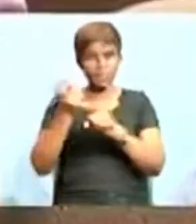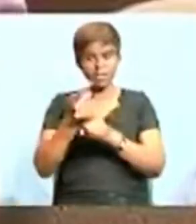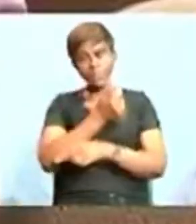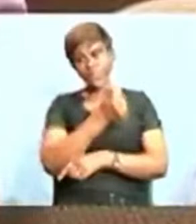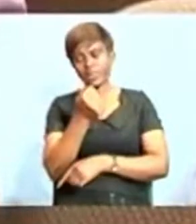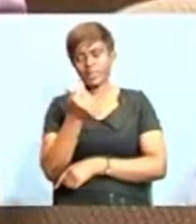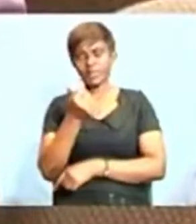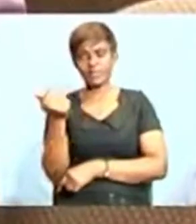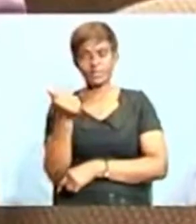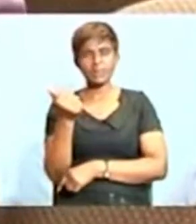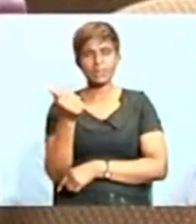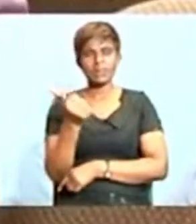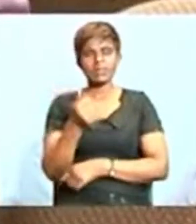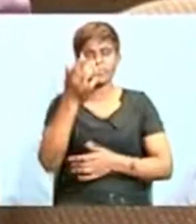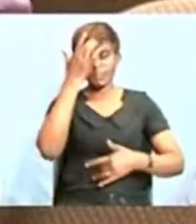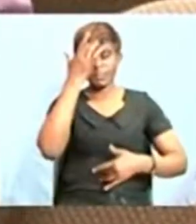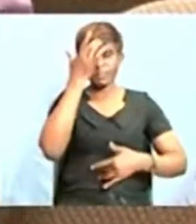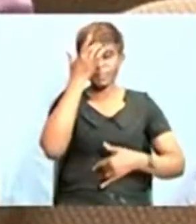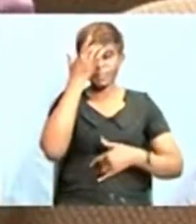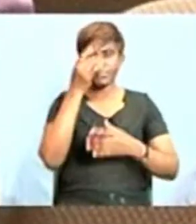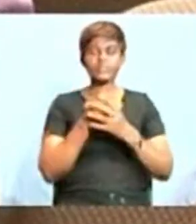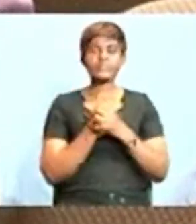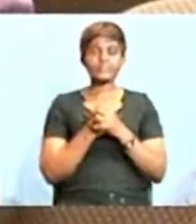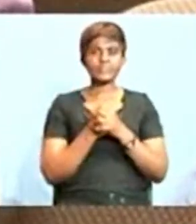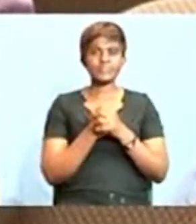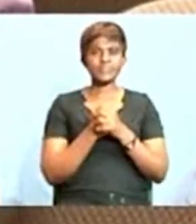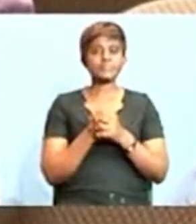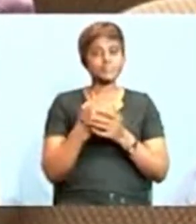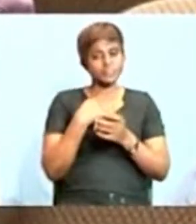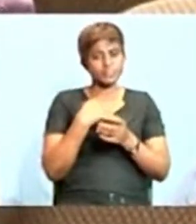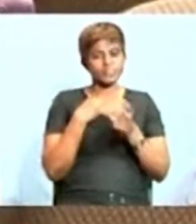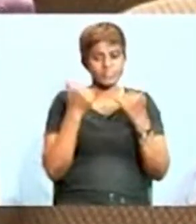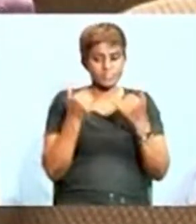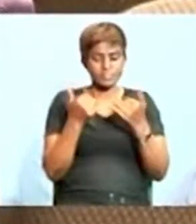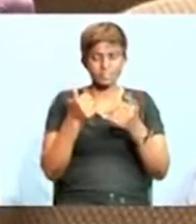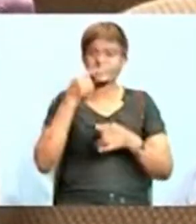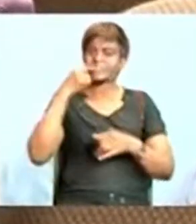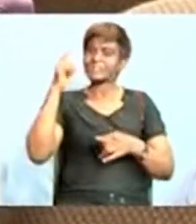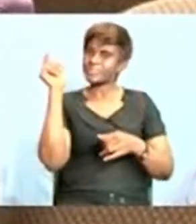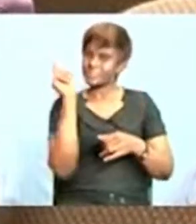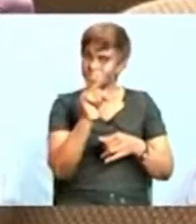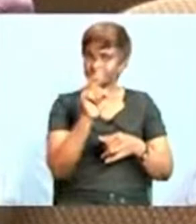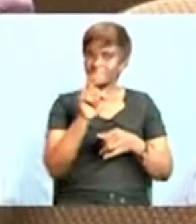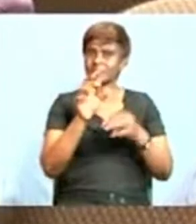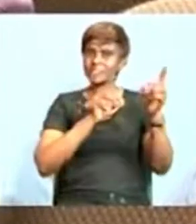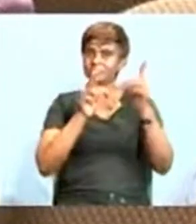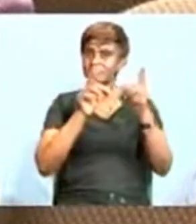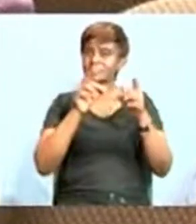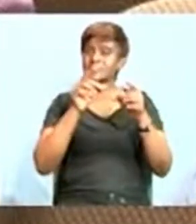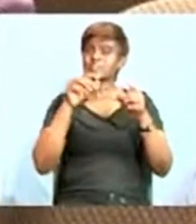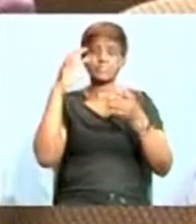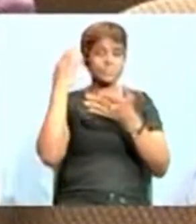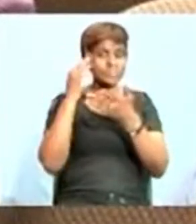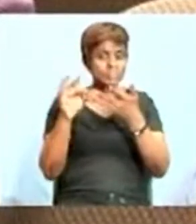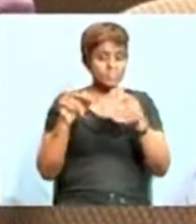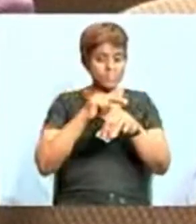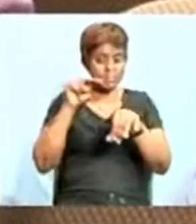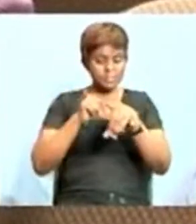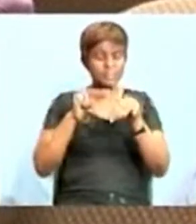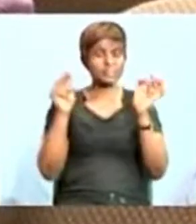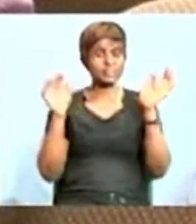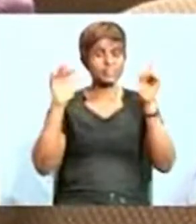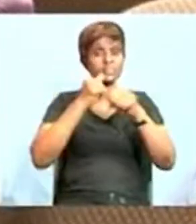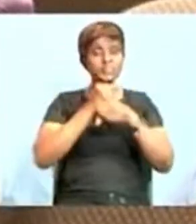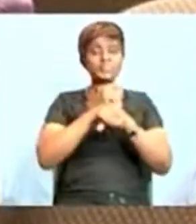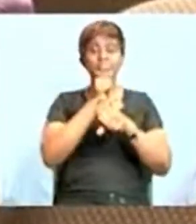other eminent diseases. Let me therefore direct the Clerk of the National Assembly to ensure